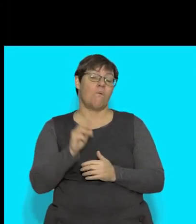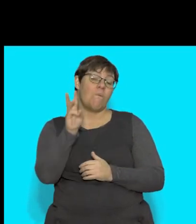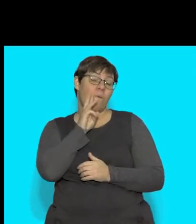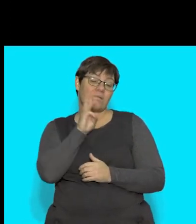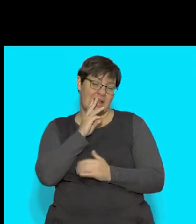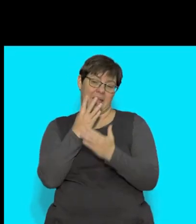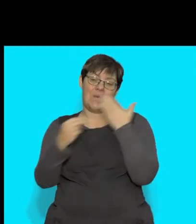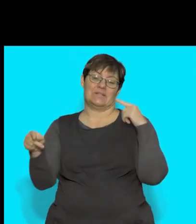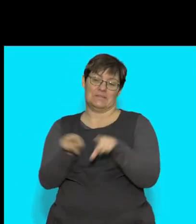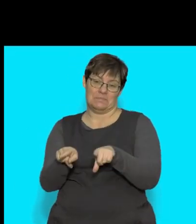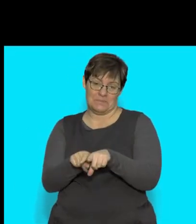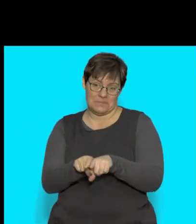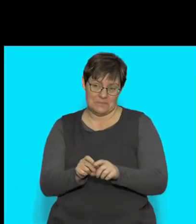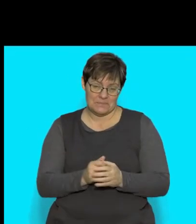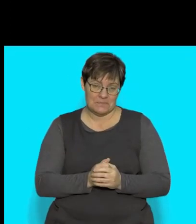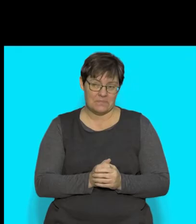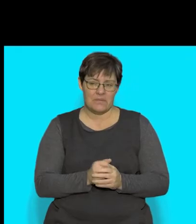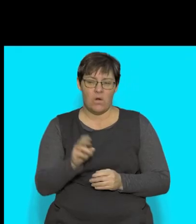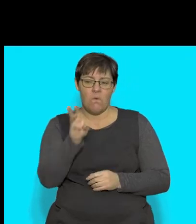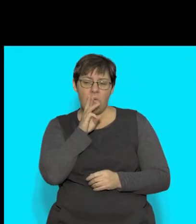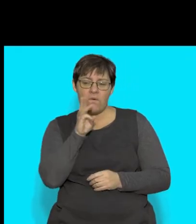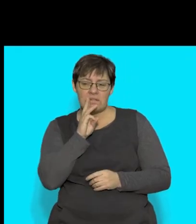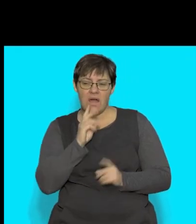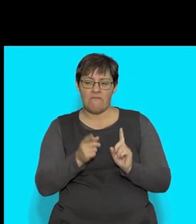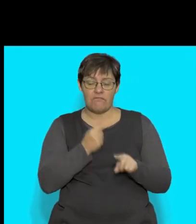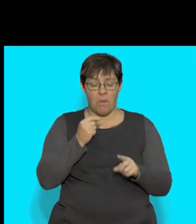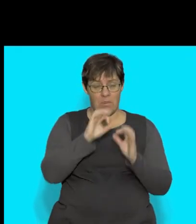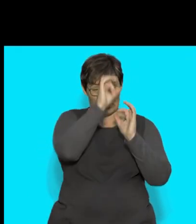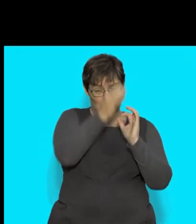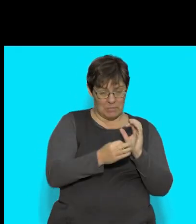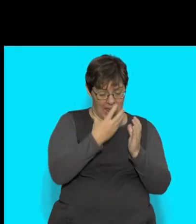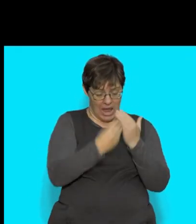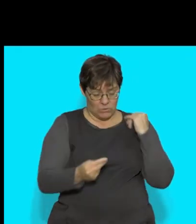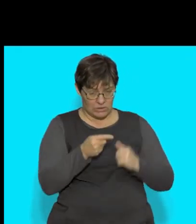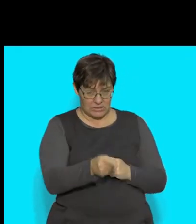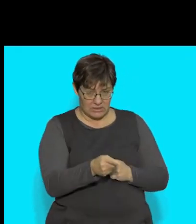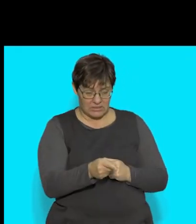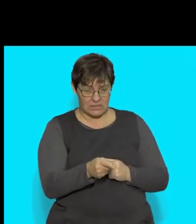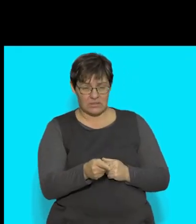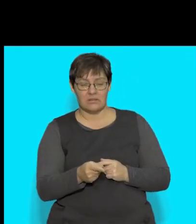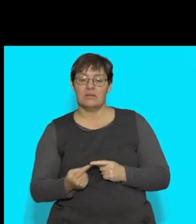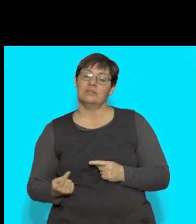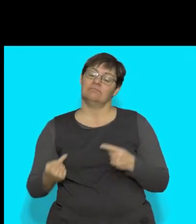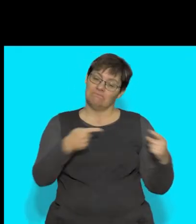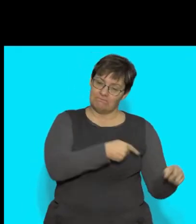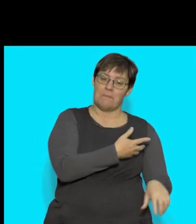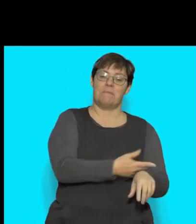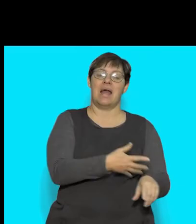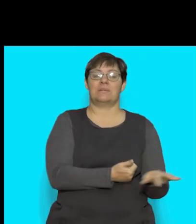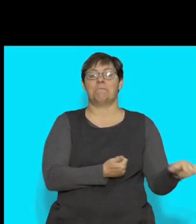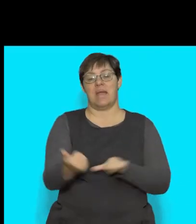of the tubules and it also goes into the blood. And that is by a process called